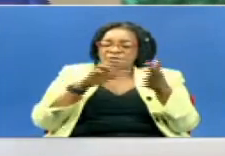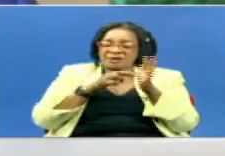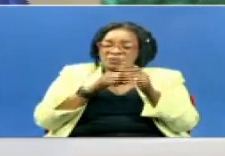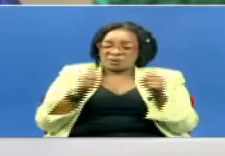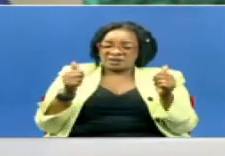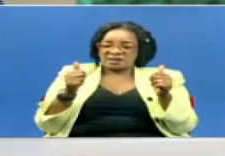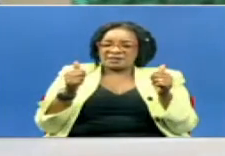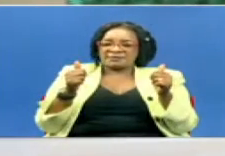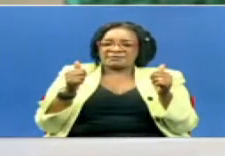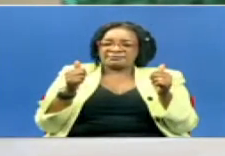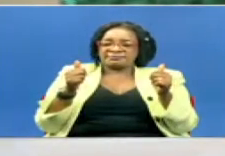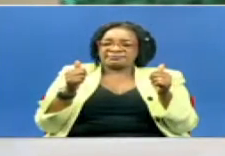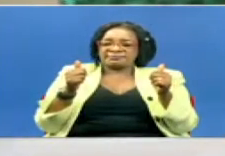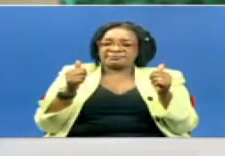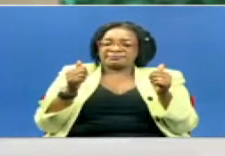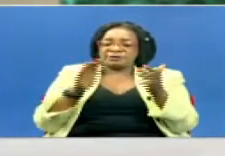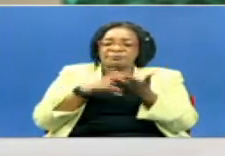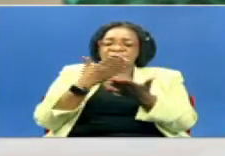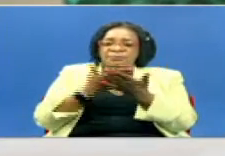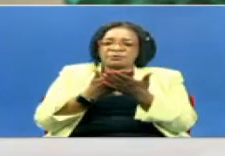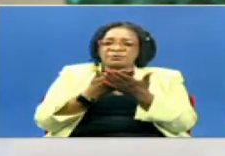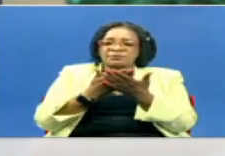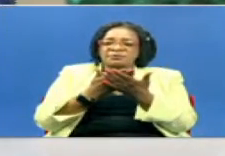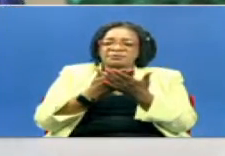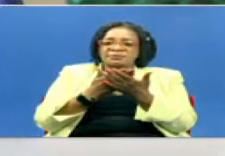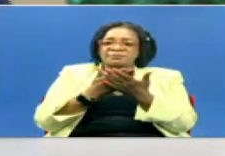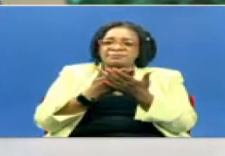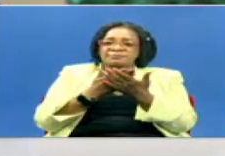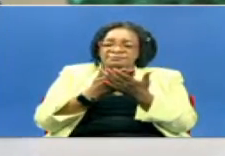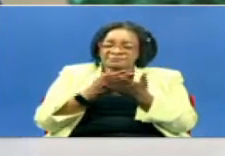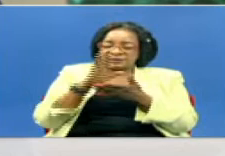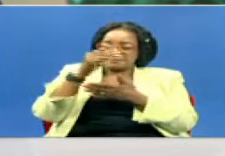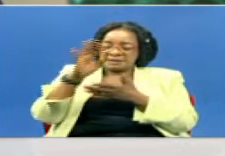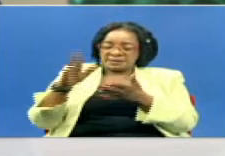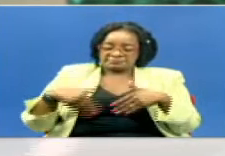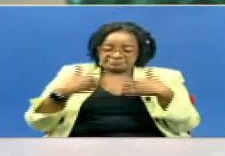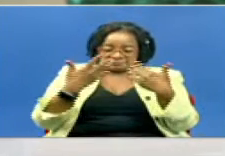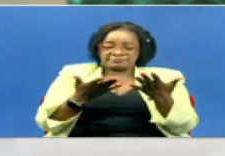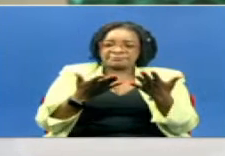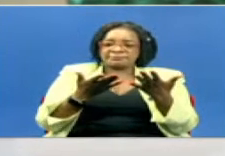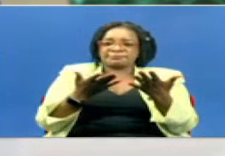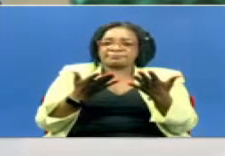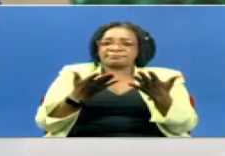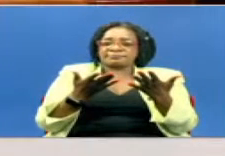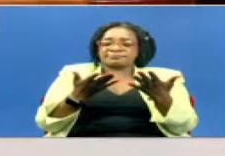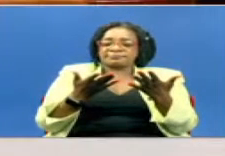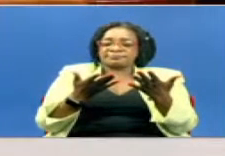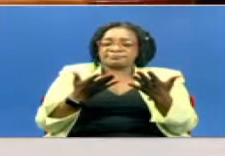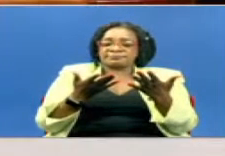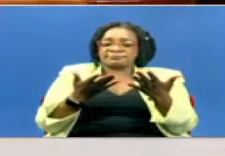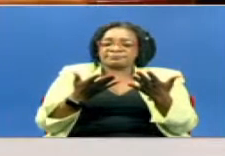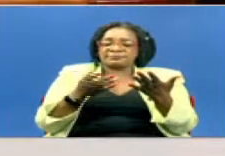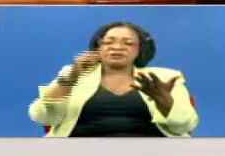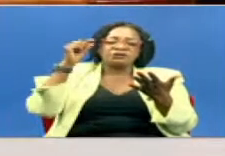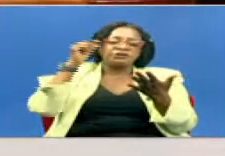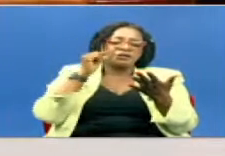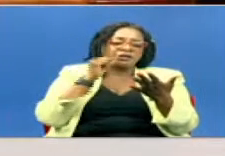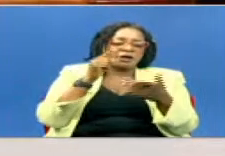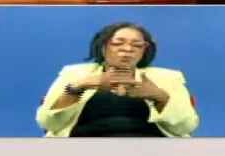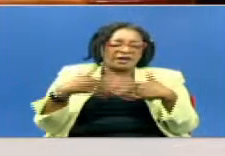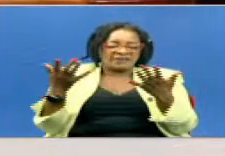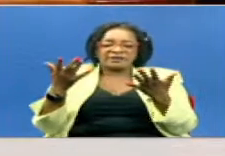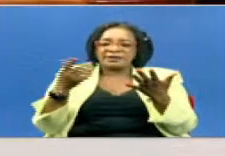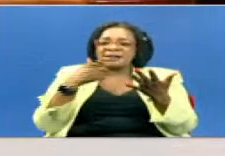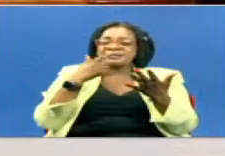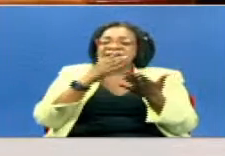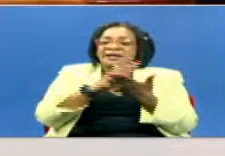in terms of the proposed, and I think the bill has to come to the floor of the House, in fact, separate these things about gender, whatever. I said